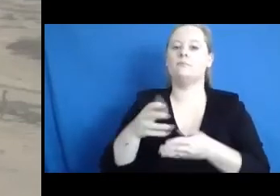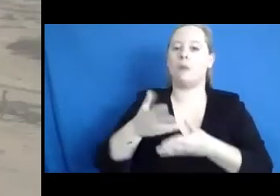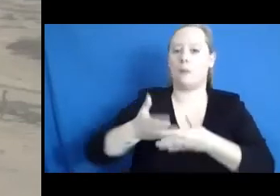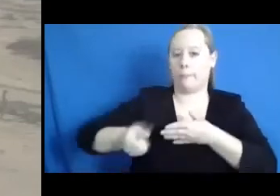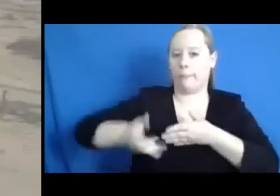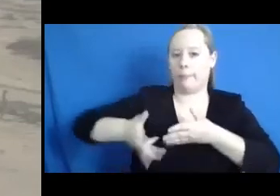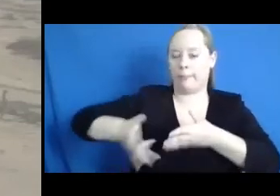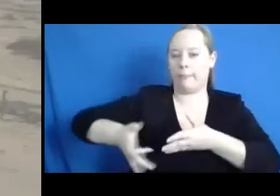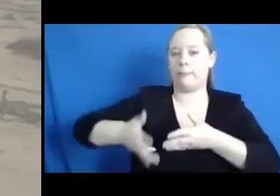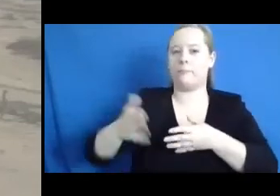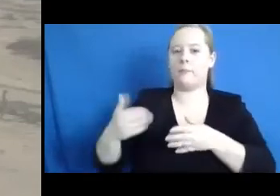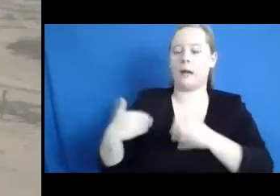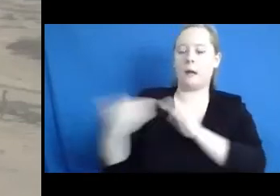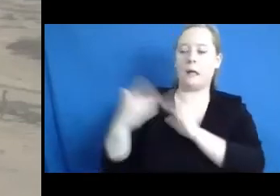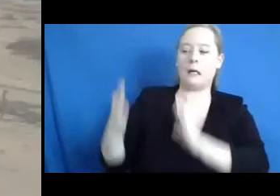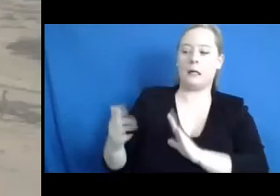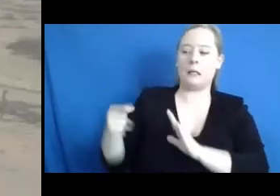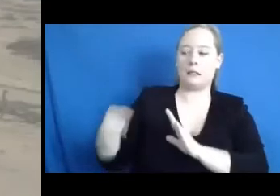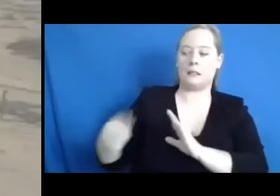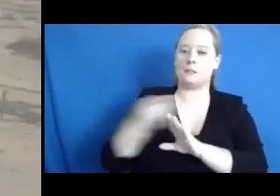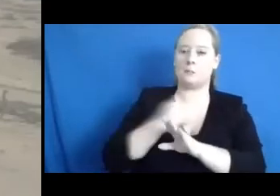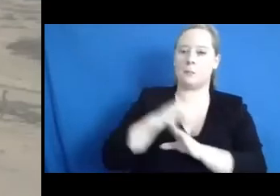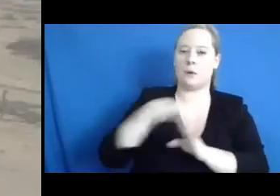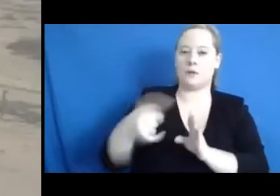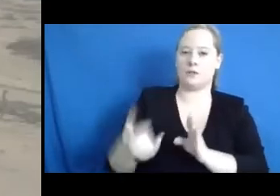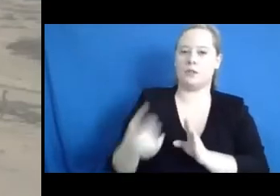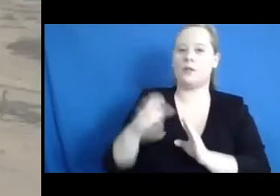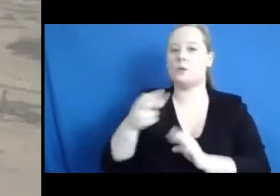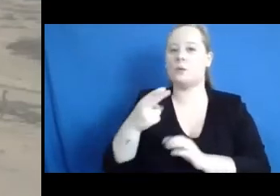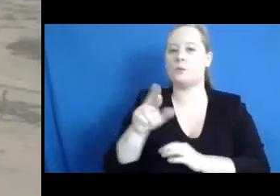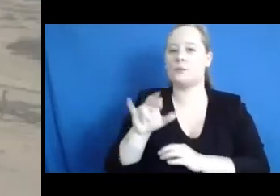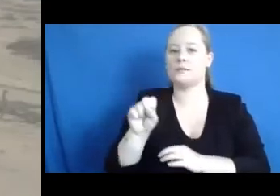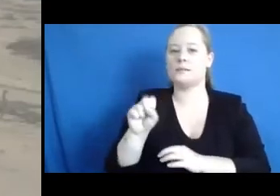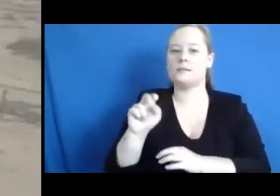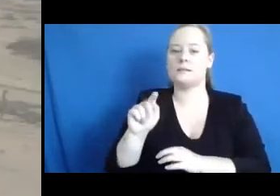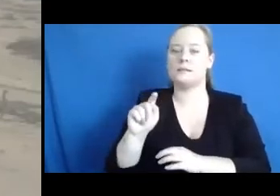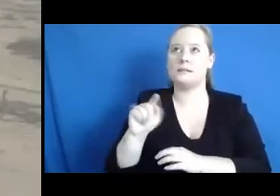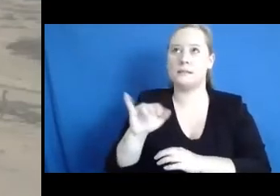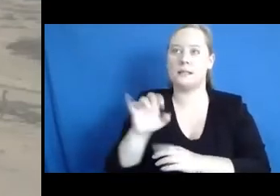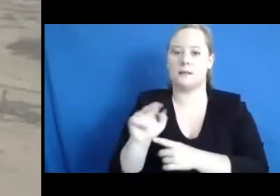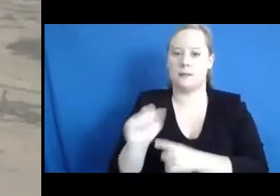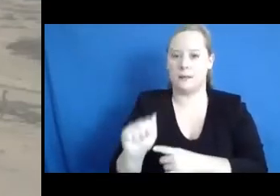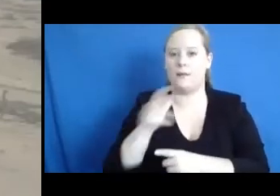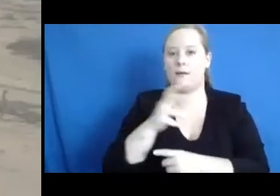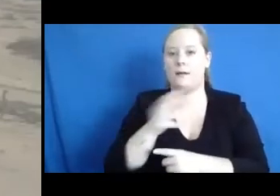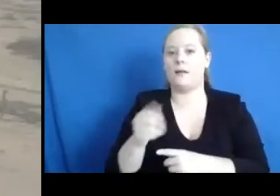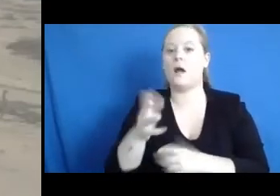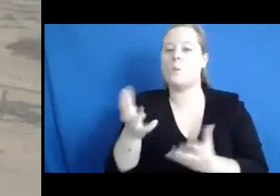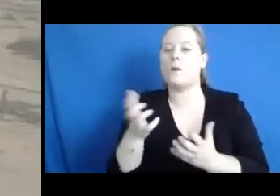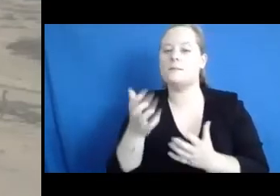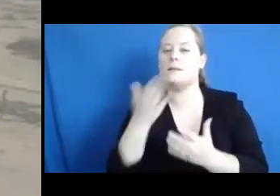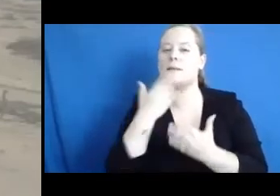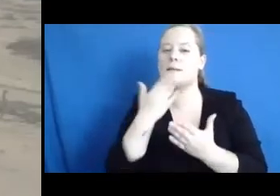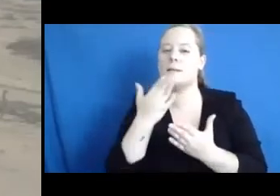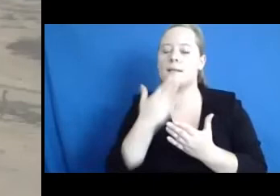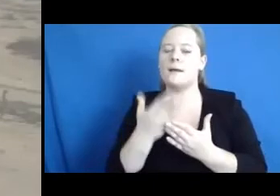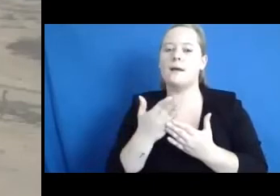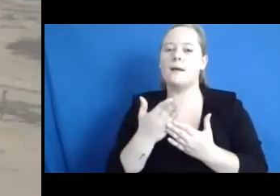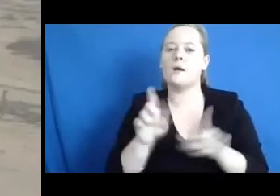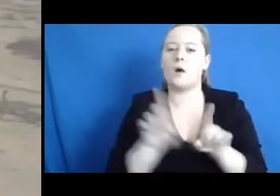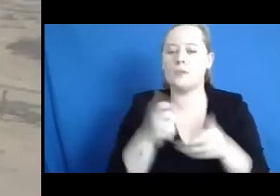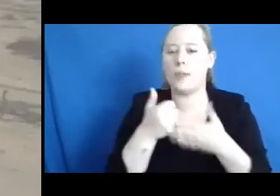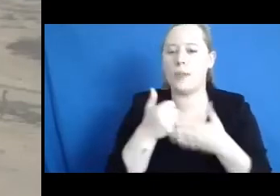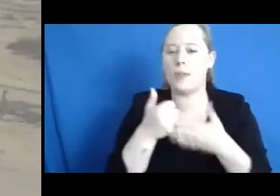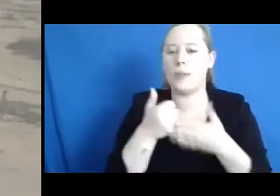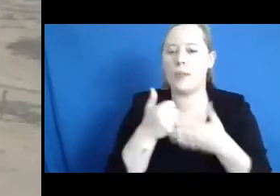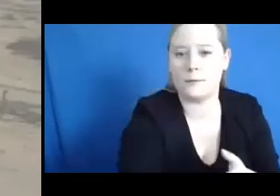my co-chief on this project is Christina Ferguson, and I'd also like to thank the help that we've had at the center from